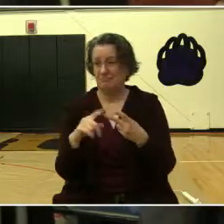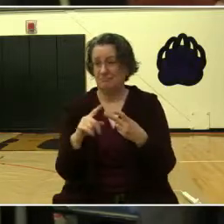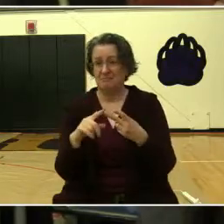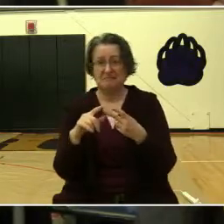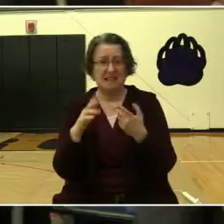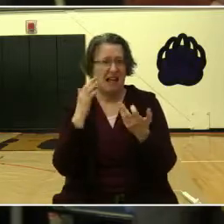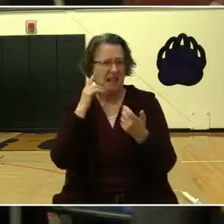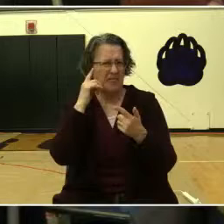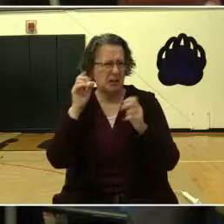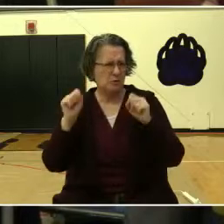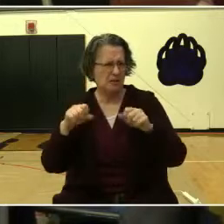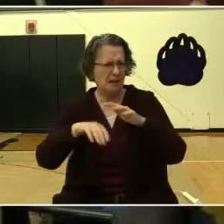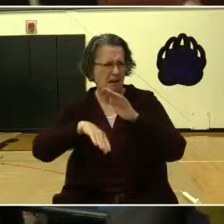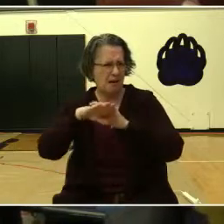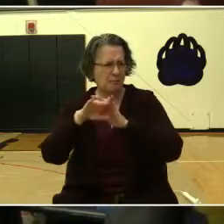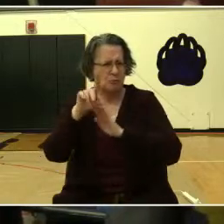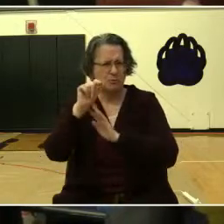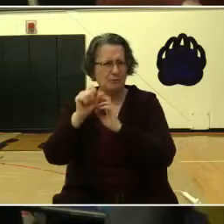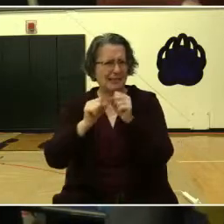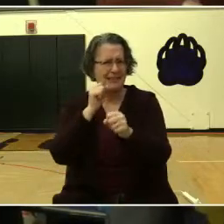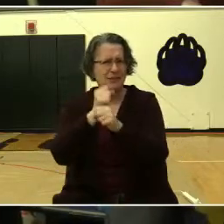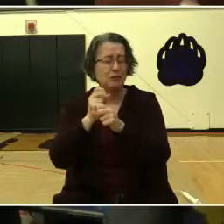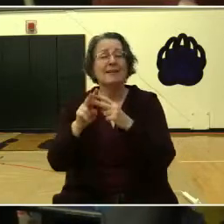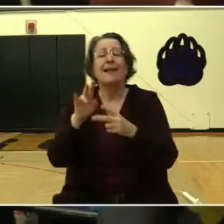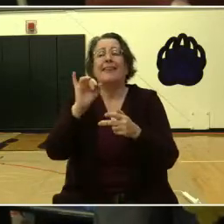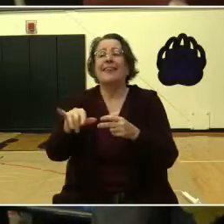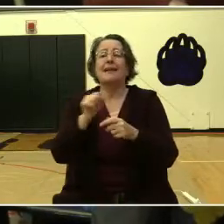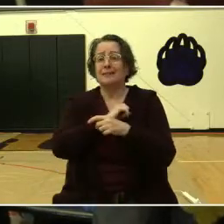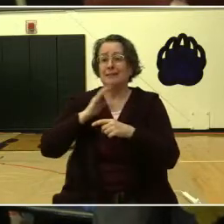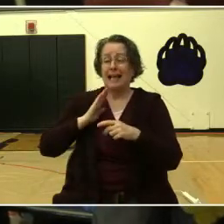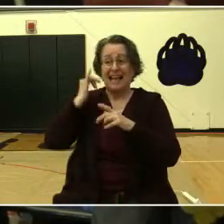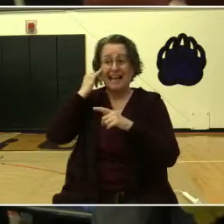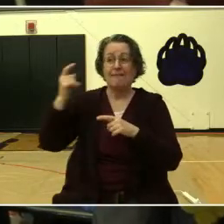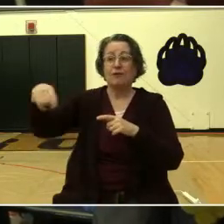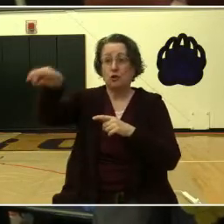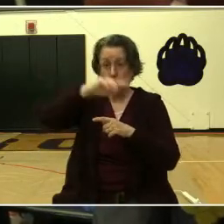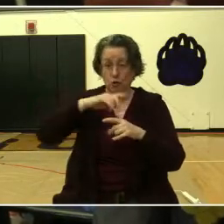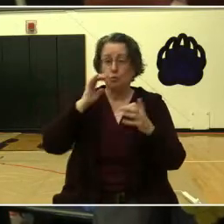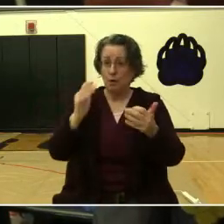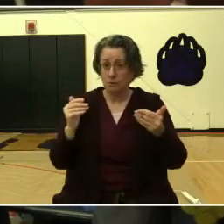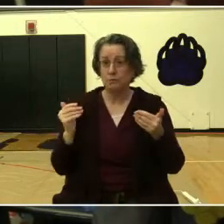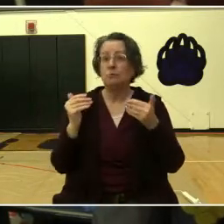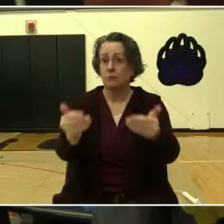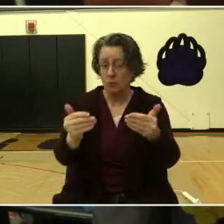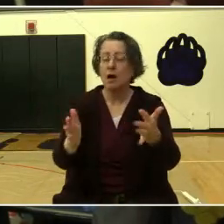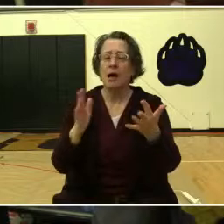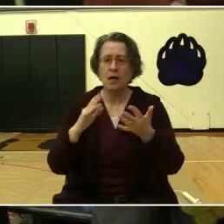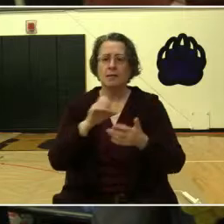think up to 20 years so those are the types of things that we would analyze if you want to do